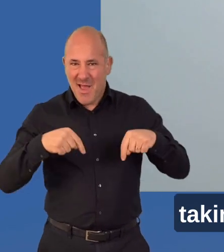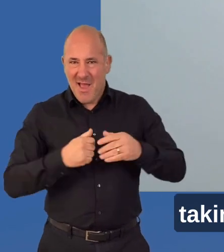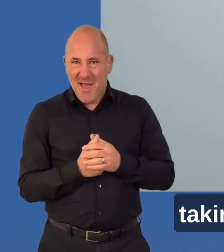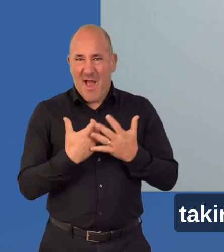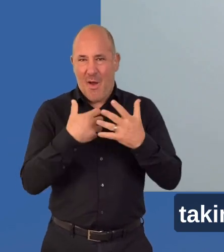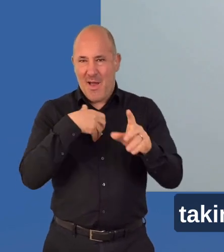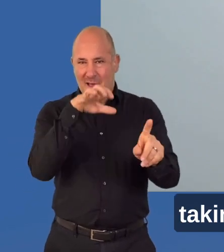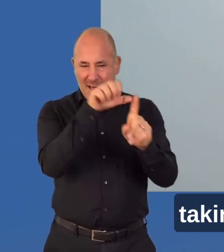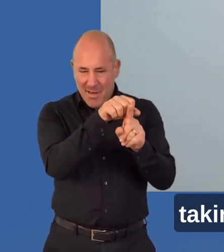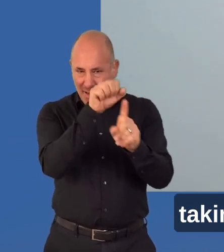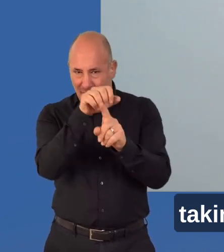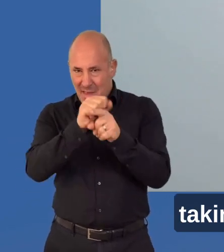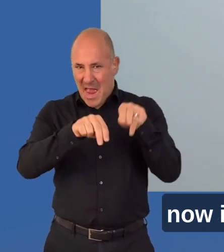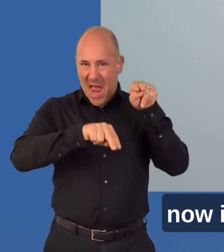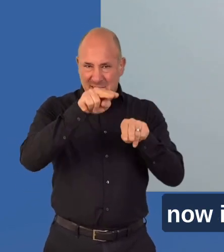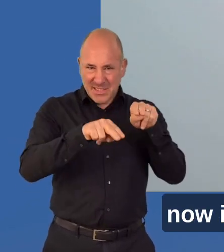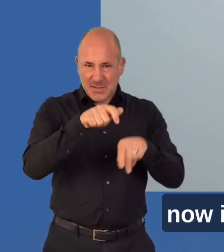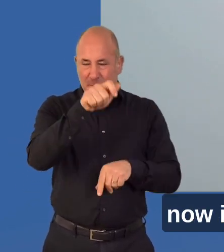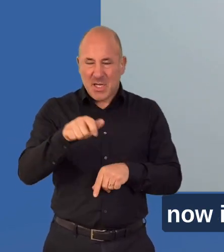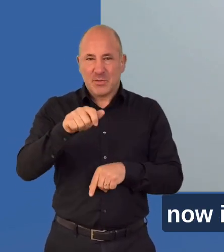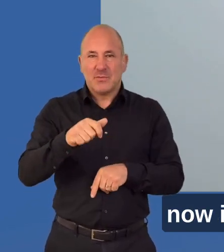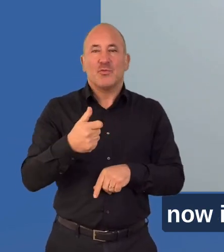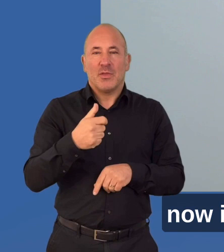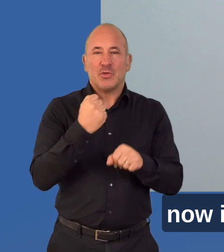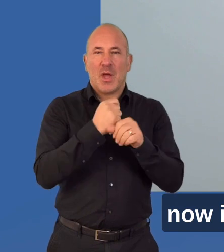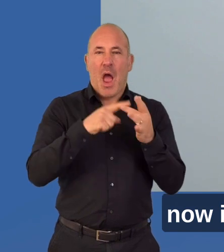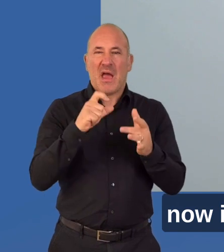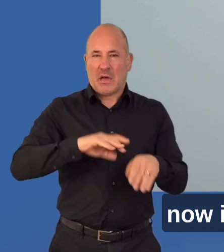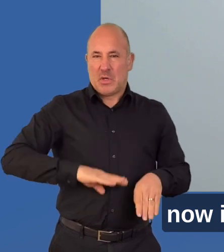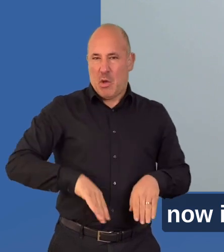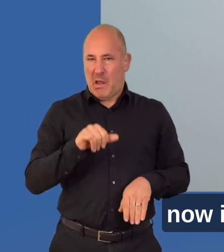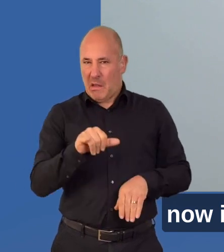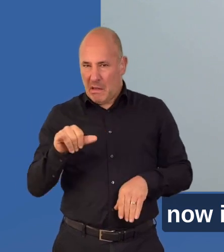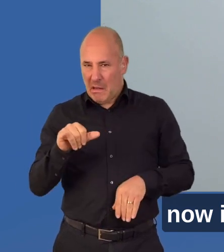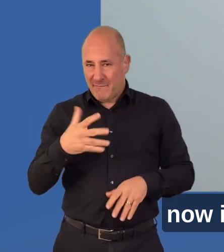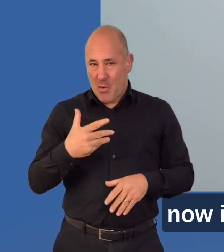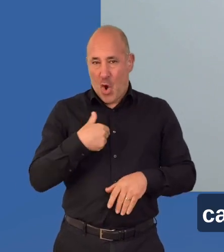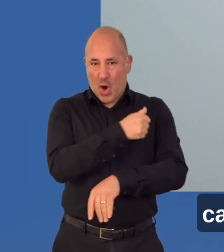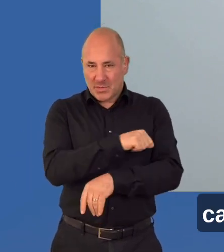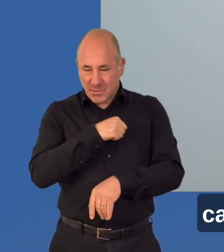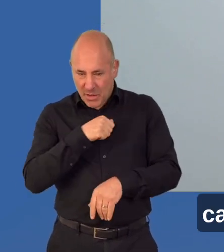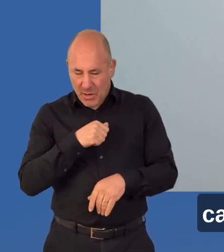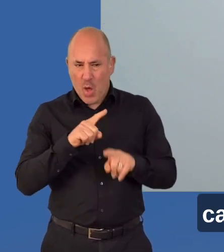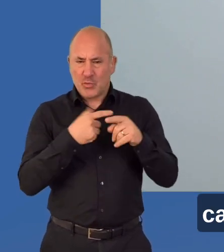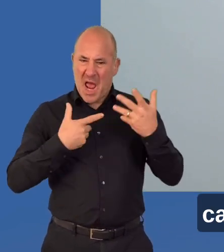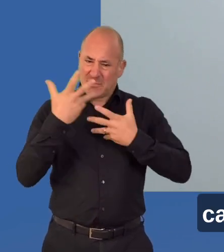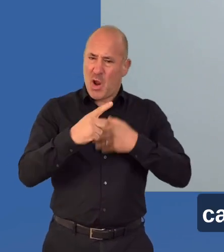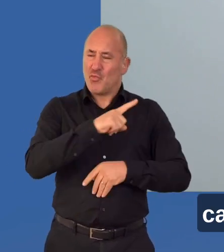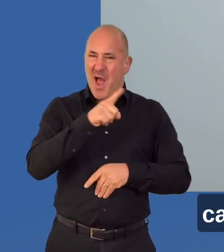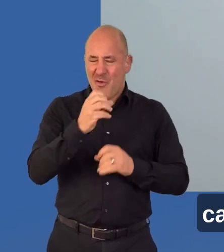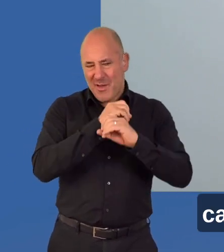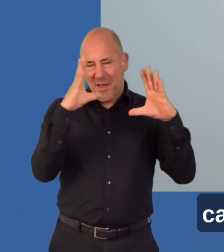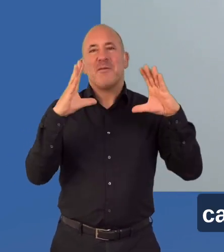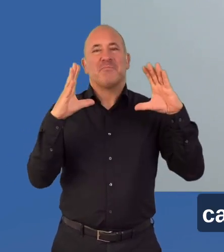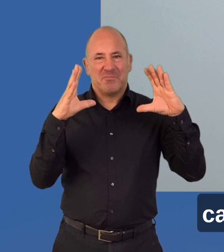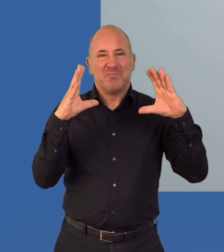Cheshire Merseyside to how we will now identify and assess patients with suspected lower GI cancers in primary care and